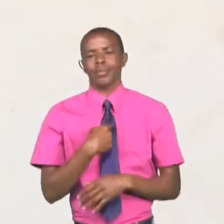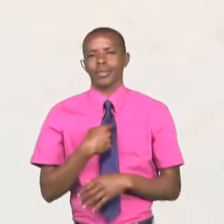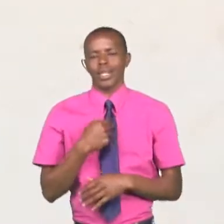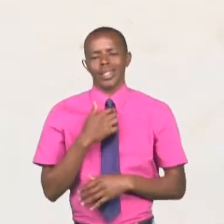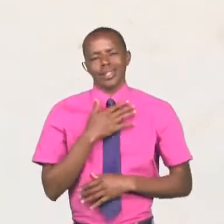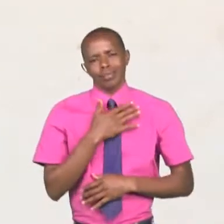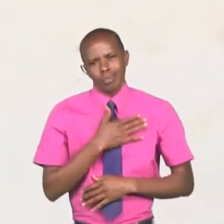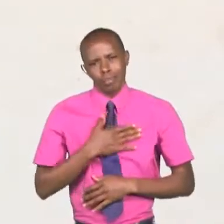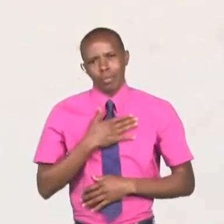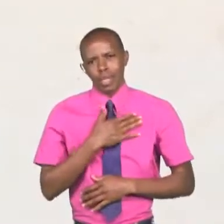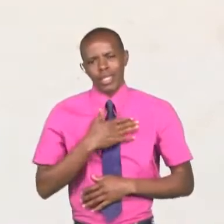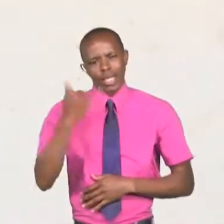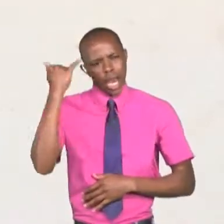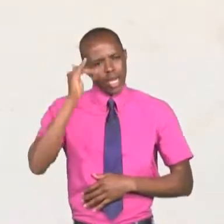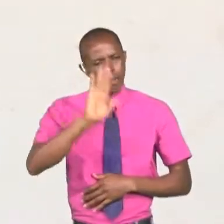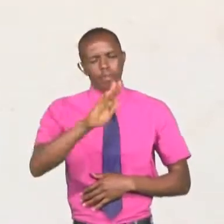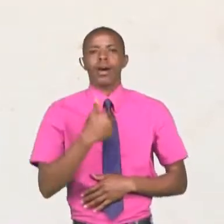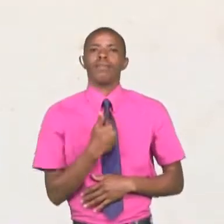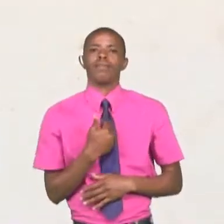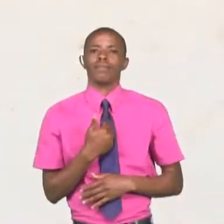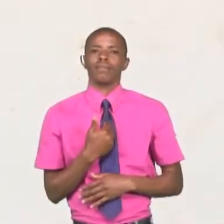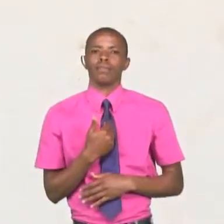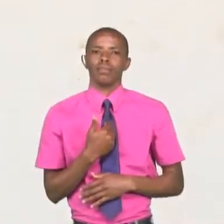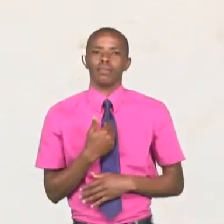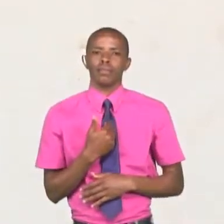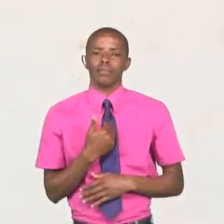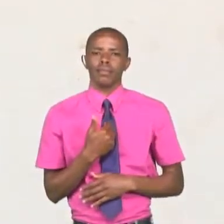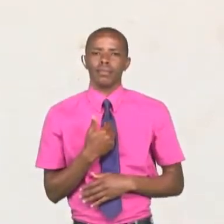Please get your own ideas.